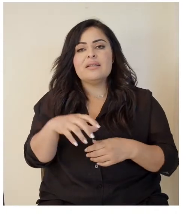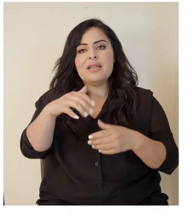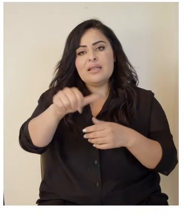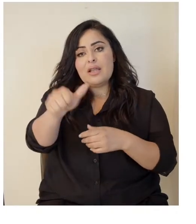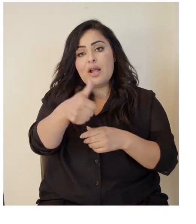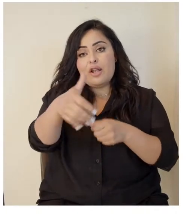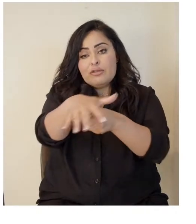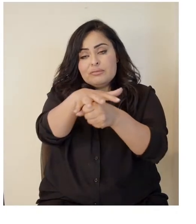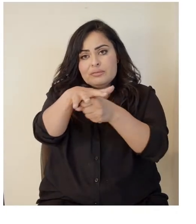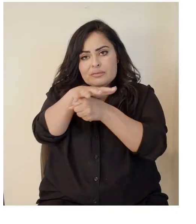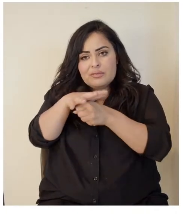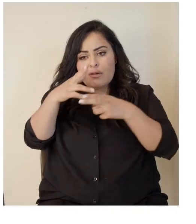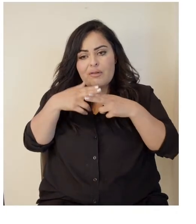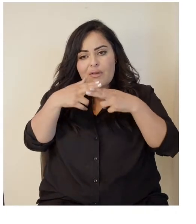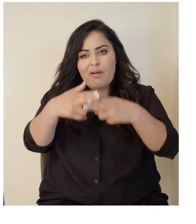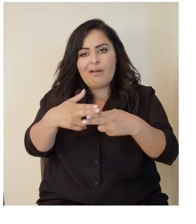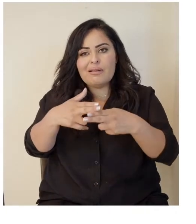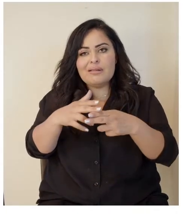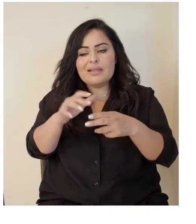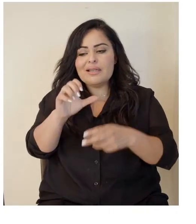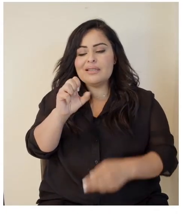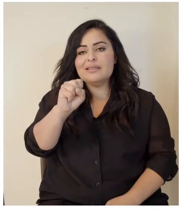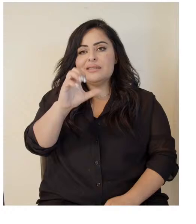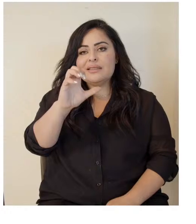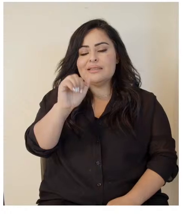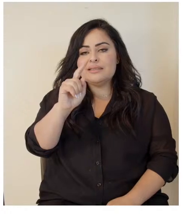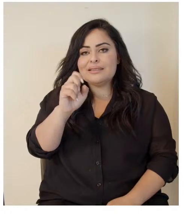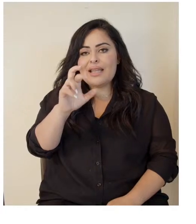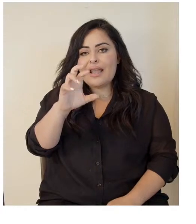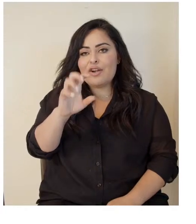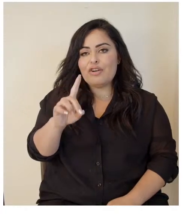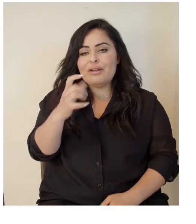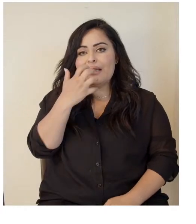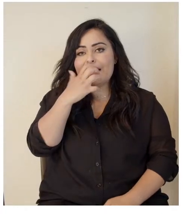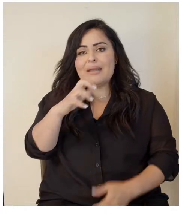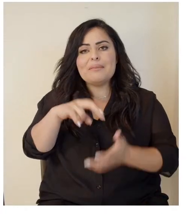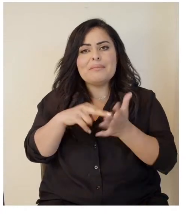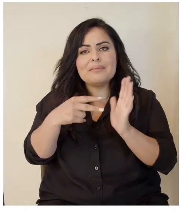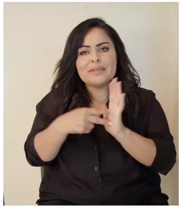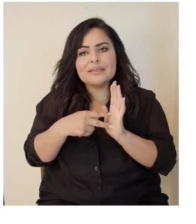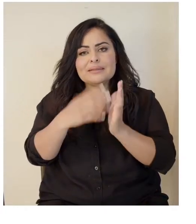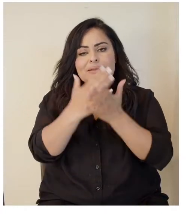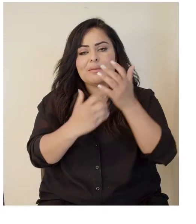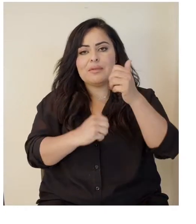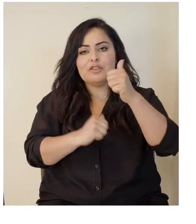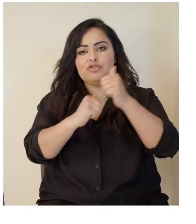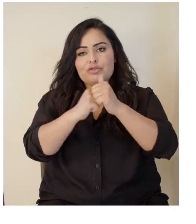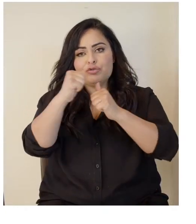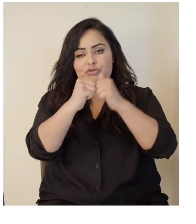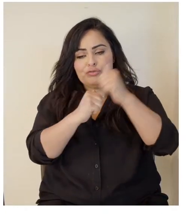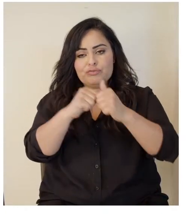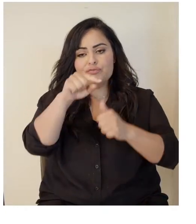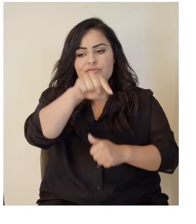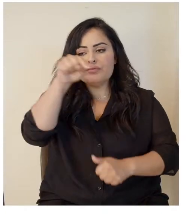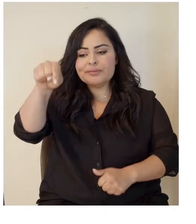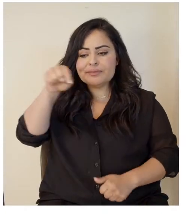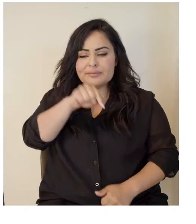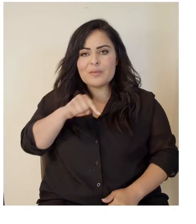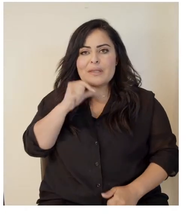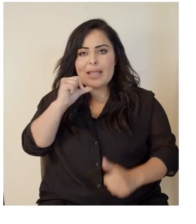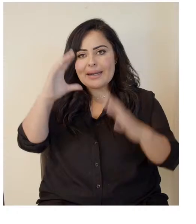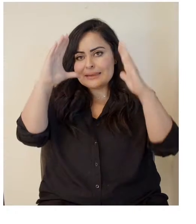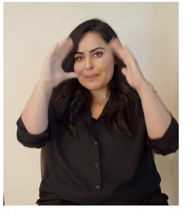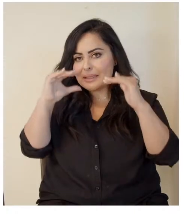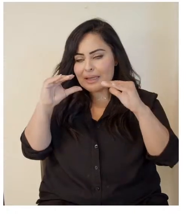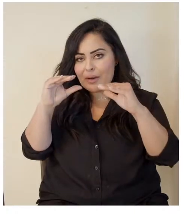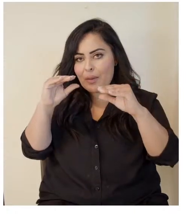here is what we call scattered heat. So that includes the area that involves all the structures and all that. So there's a lot of, we're not expecting it to